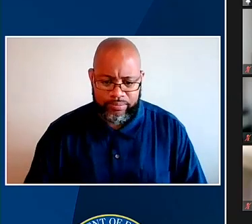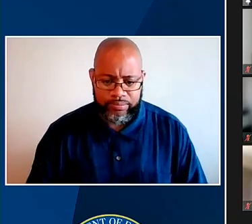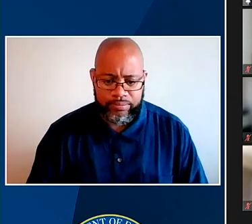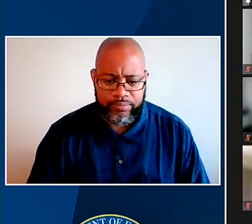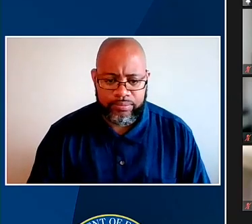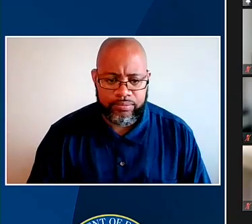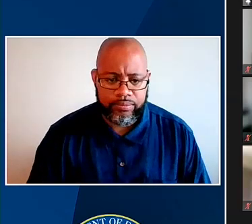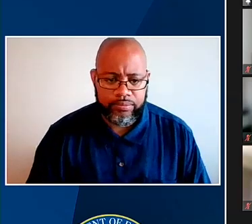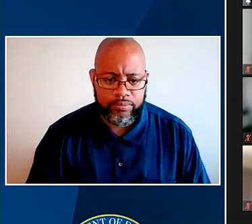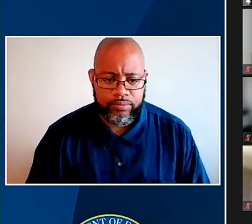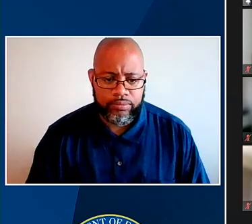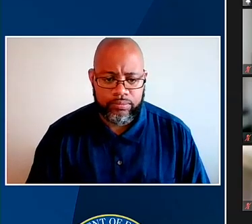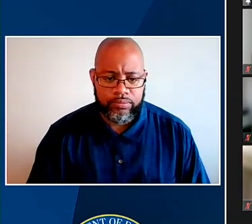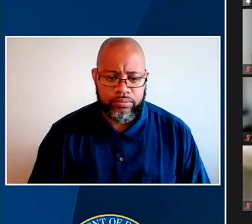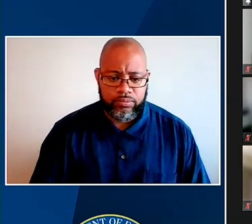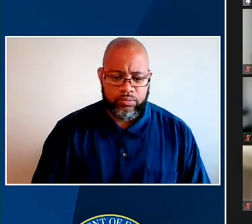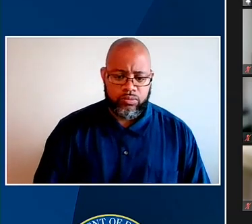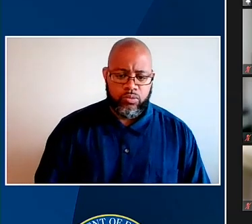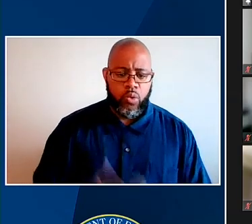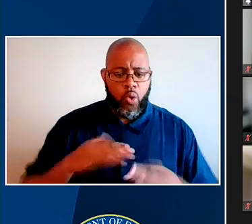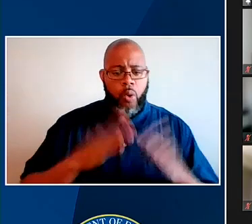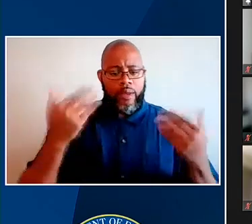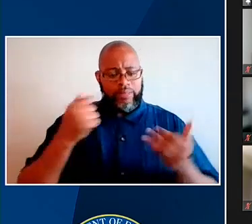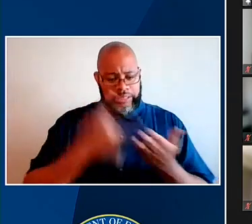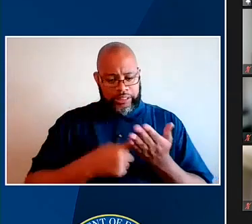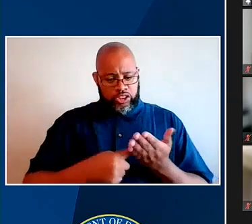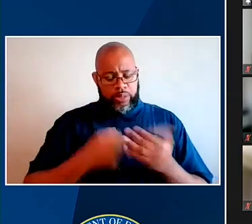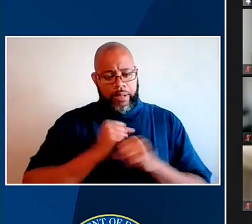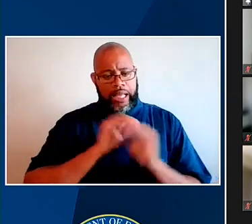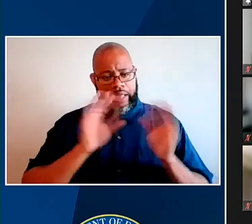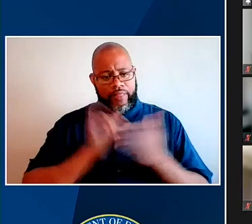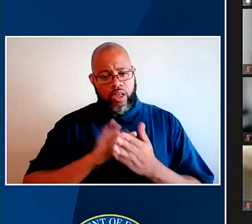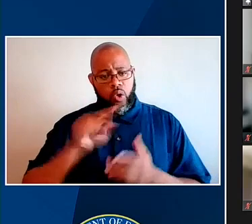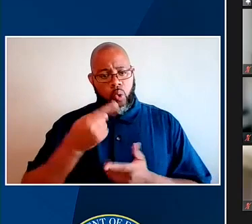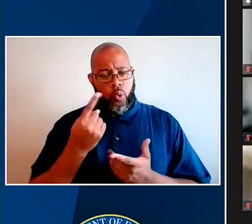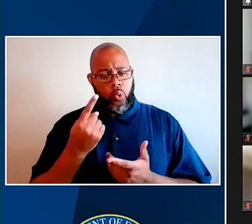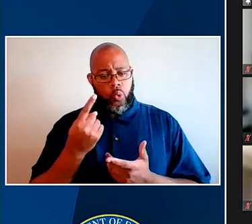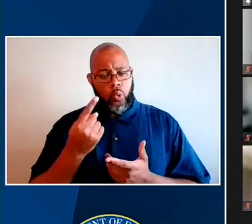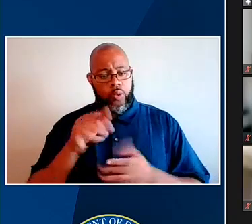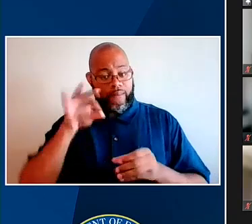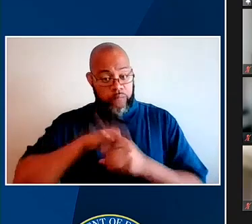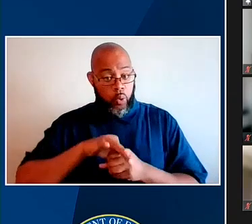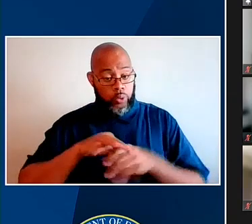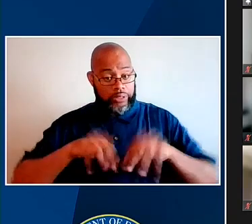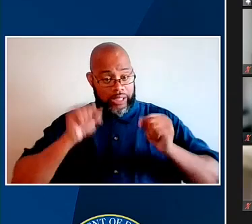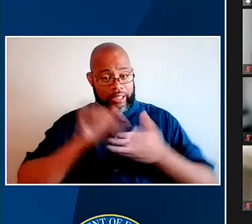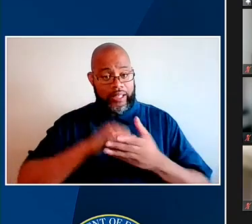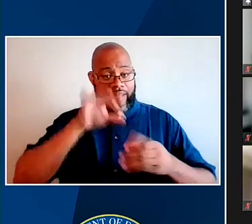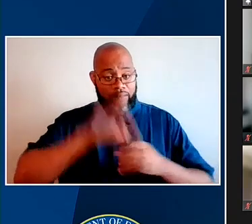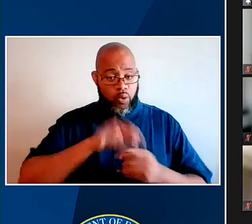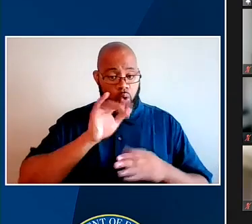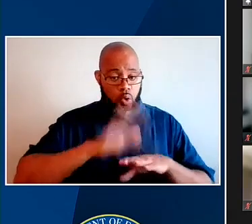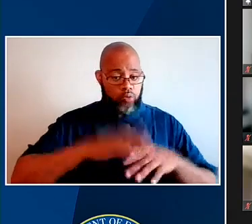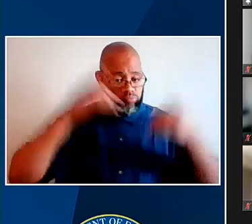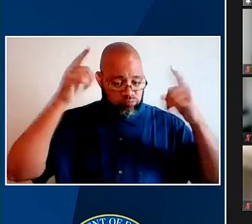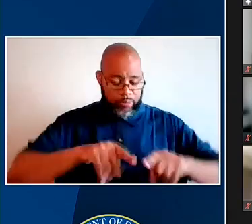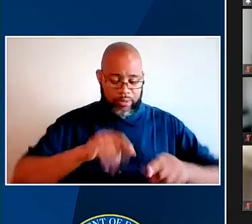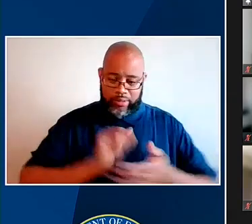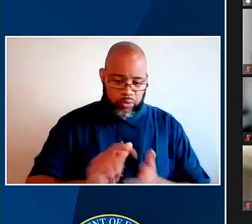we're certainly open to discussion of everything, and to make clear that the only vote that will ever be taken here is the vote on the consensus. These are